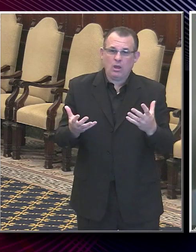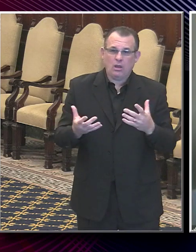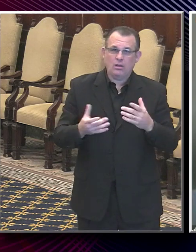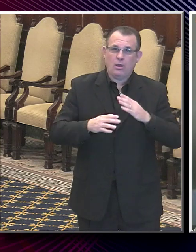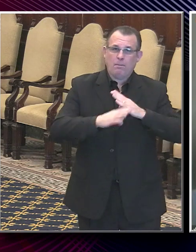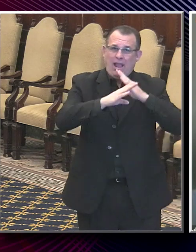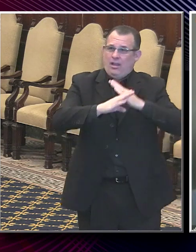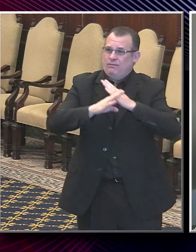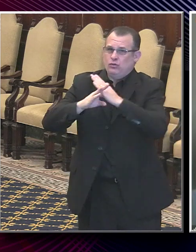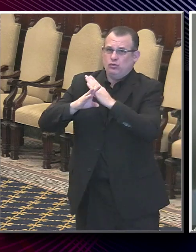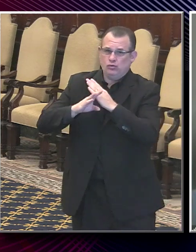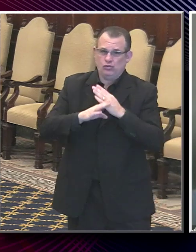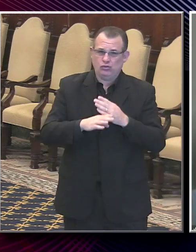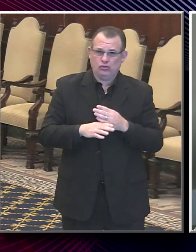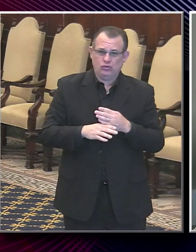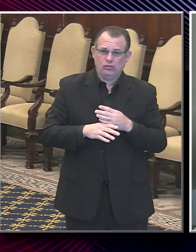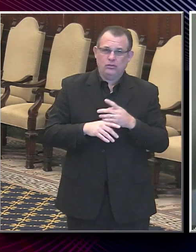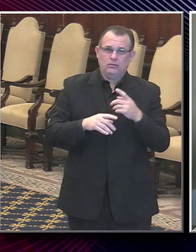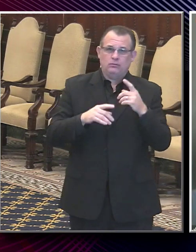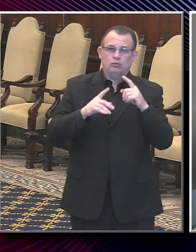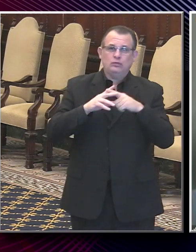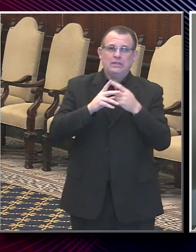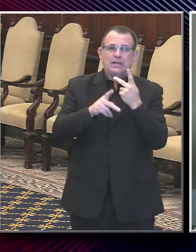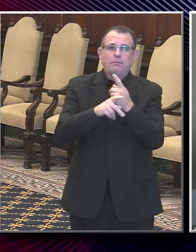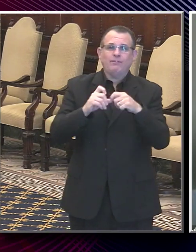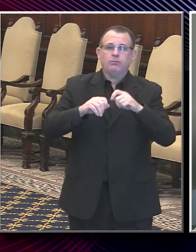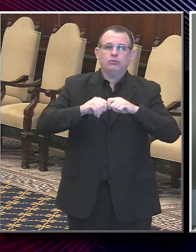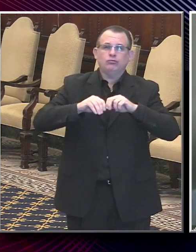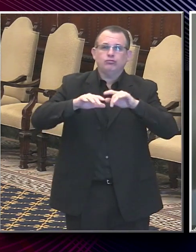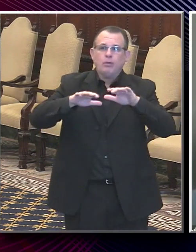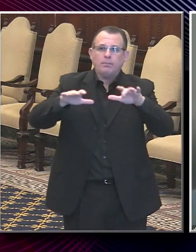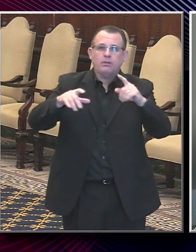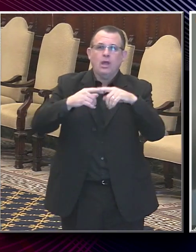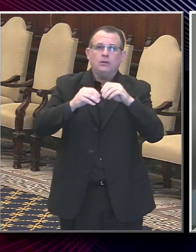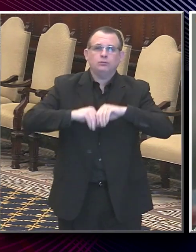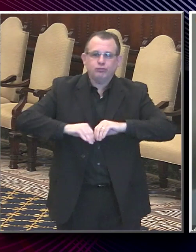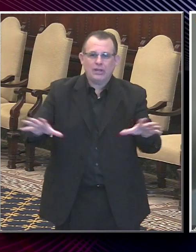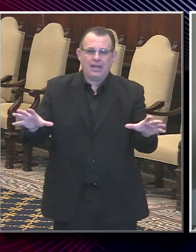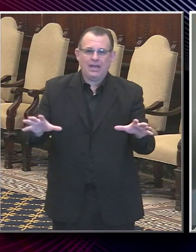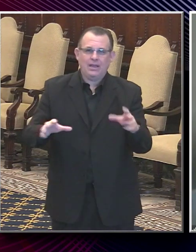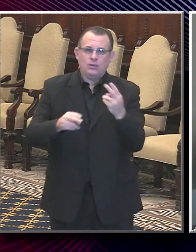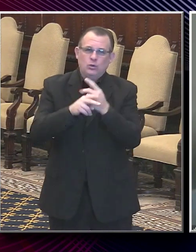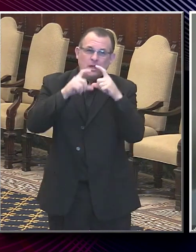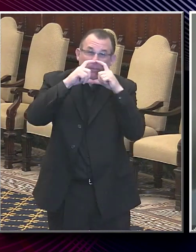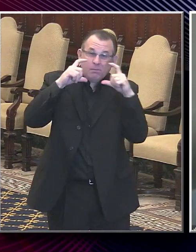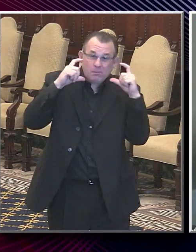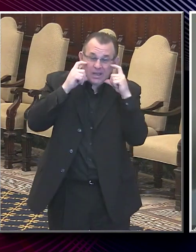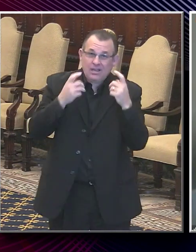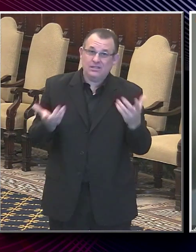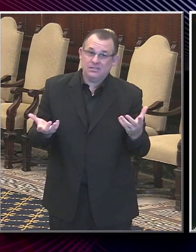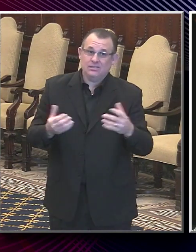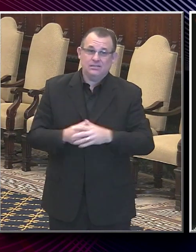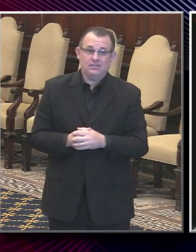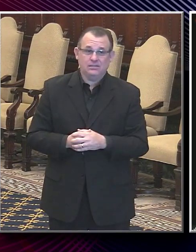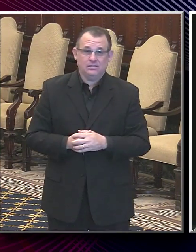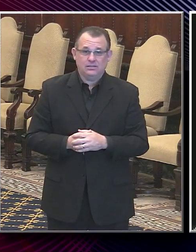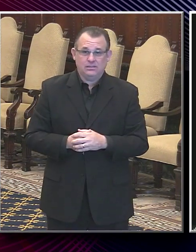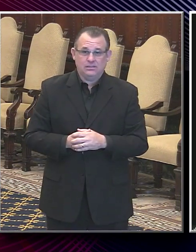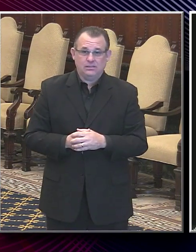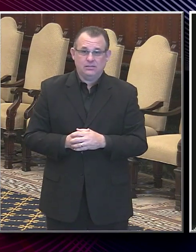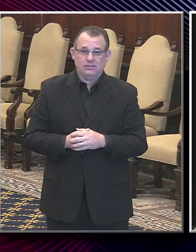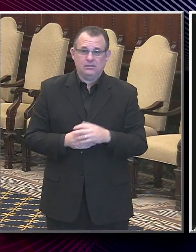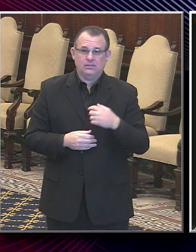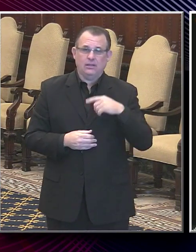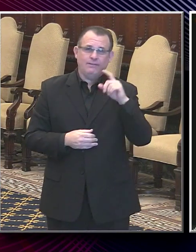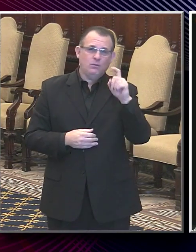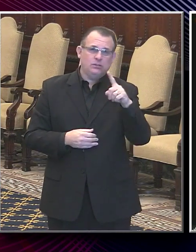the droplets that have this virus don't spread from one person to another. So that involves masks, involves physical barriers, and involves spacing. And then for the